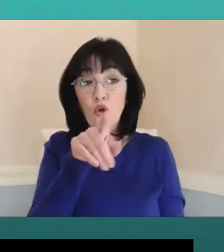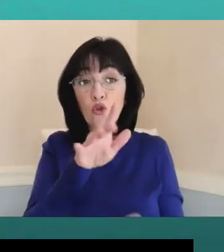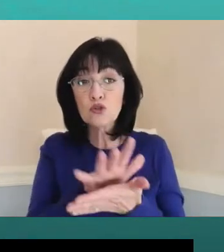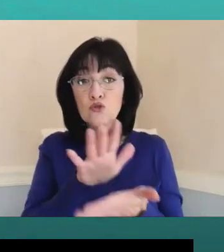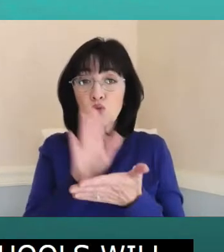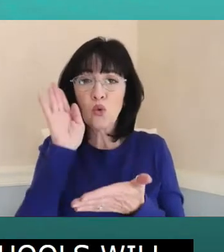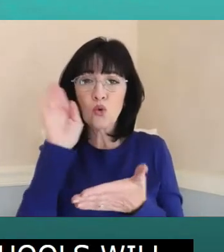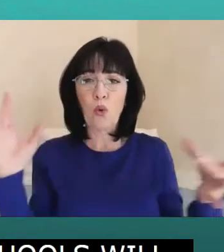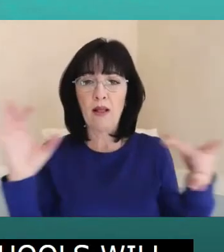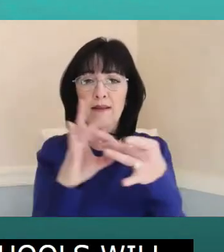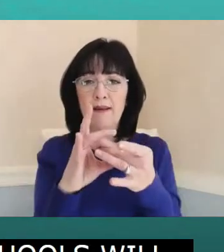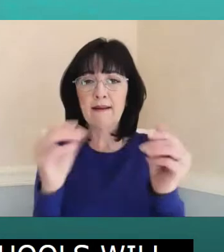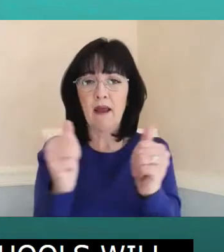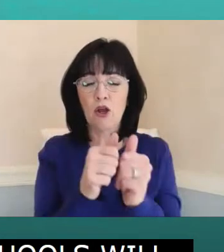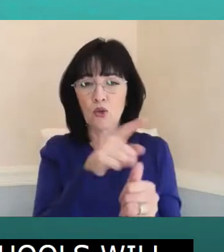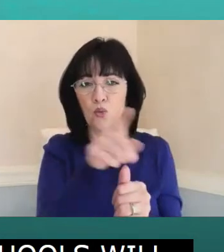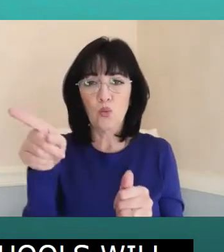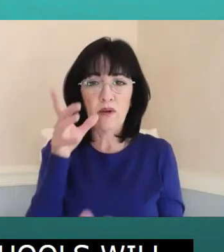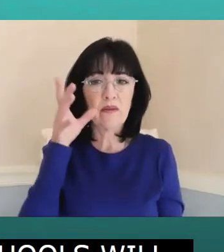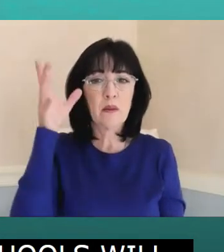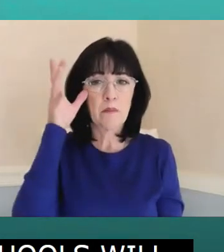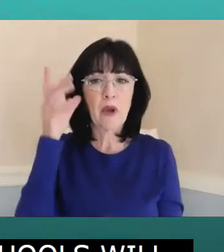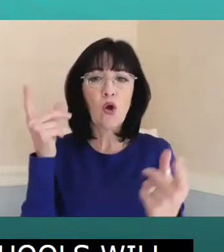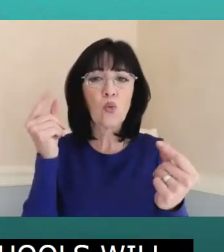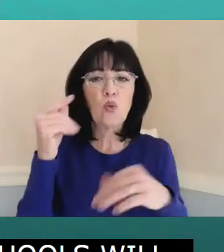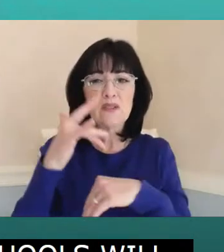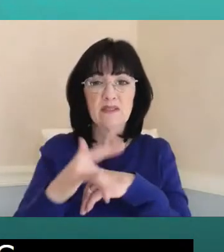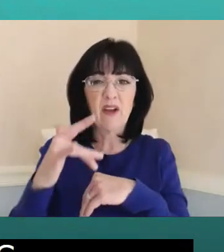the in-person learning opportunities.